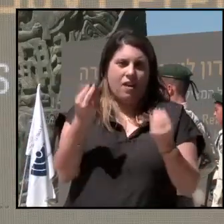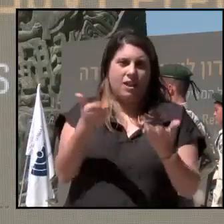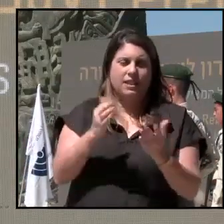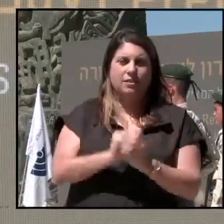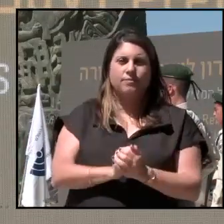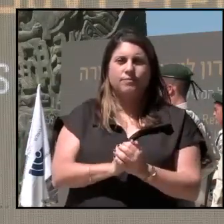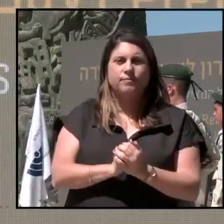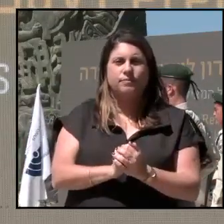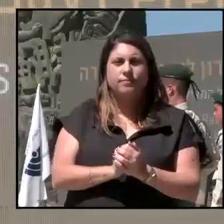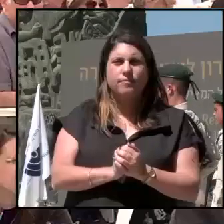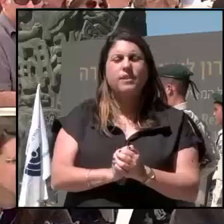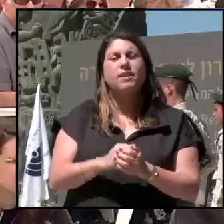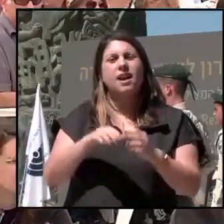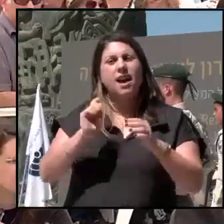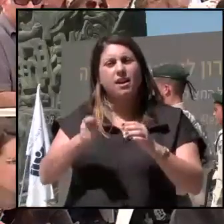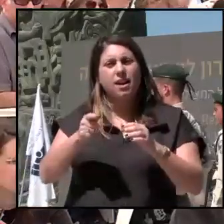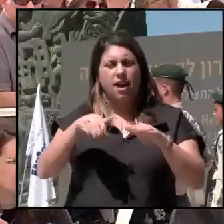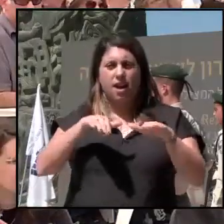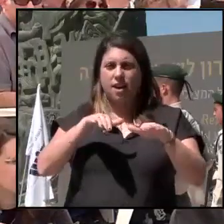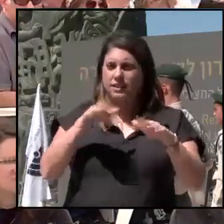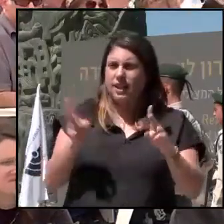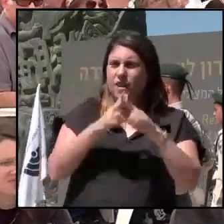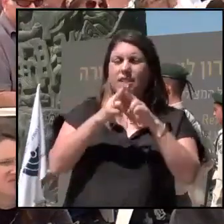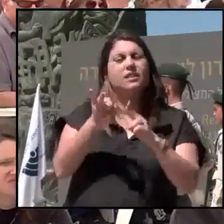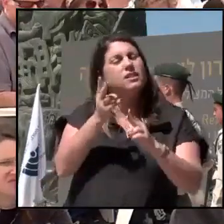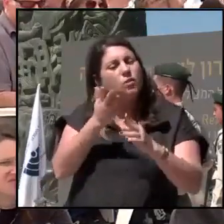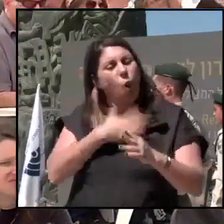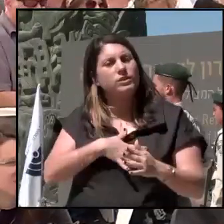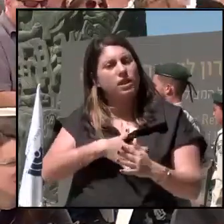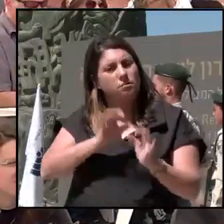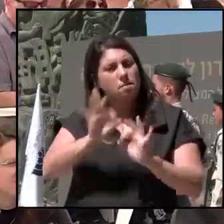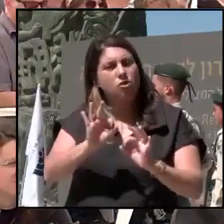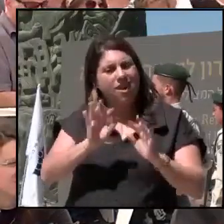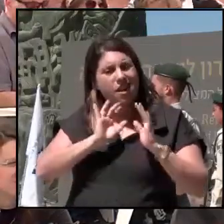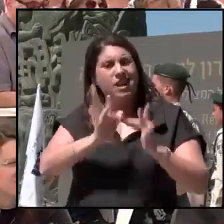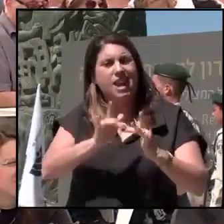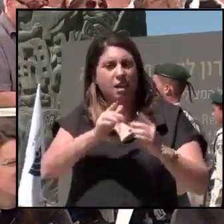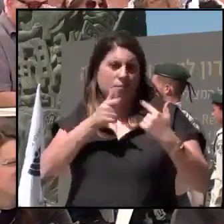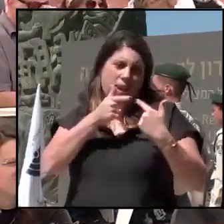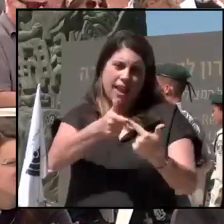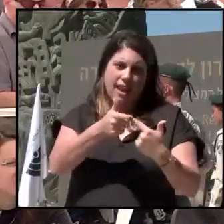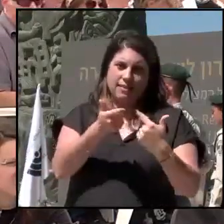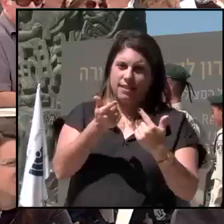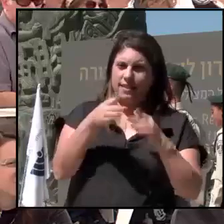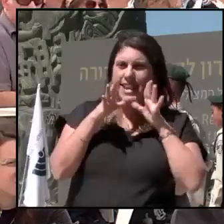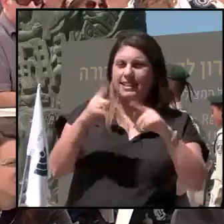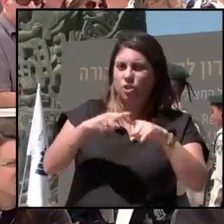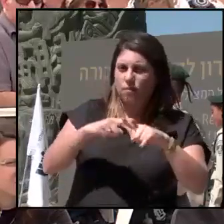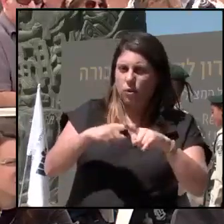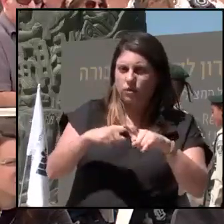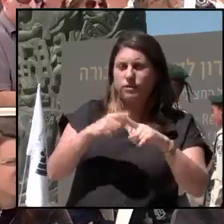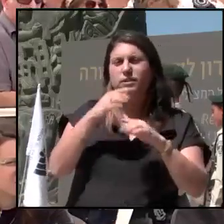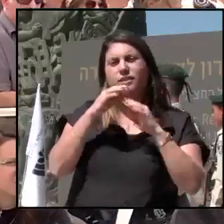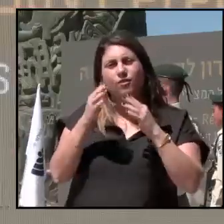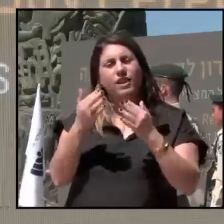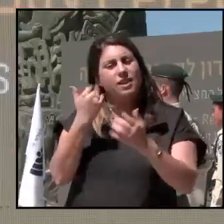The French government is strongly determined to fight anti-Semitism and negationism. School protection, consolidation of educational